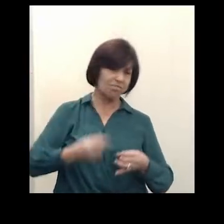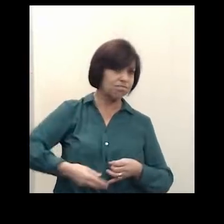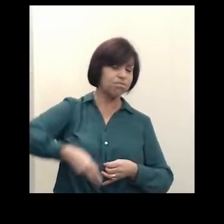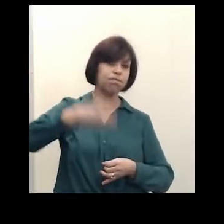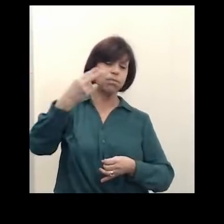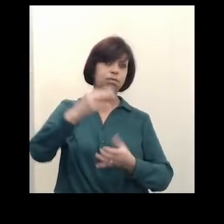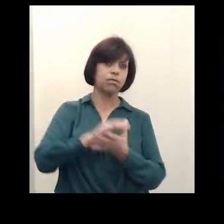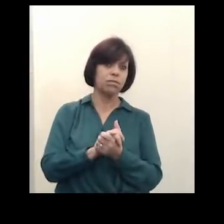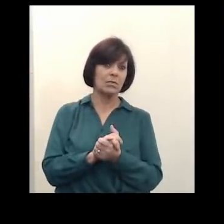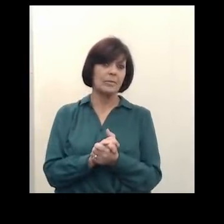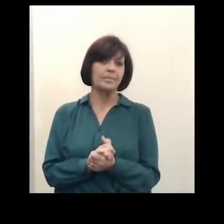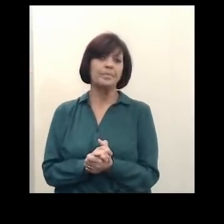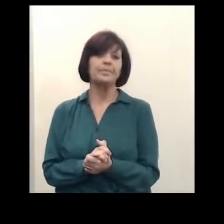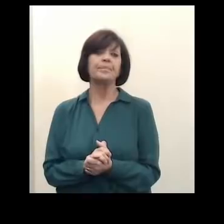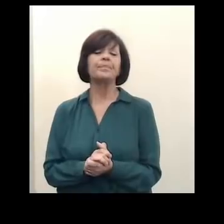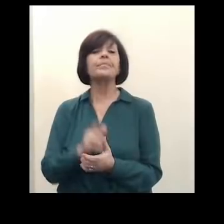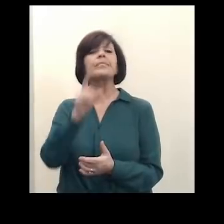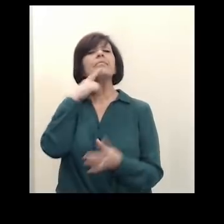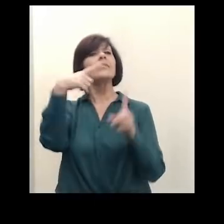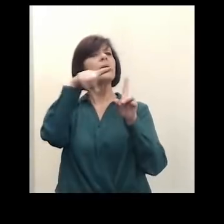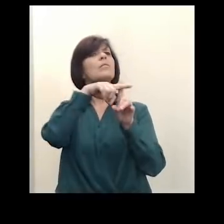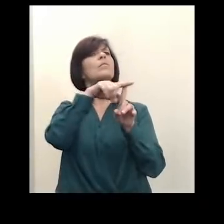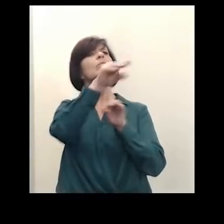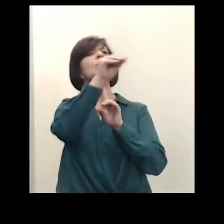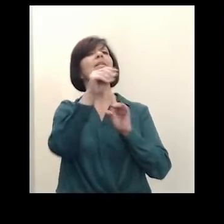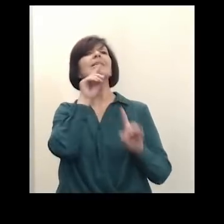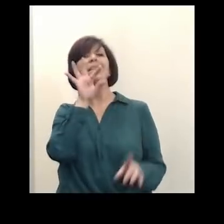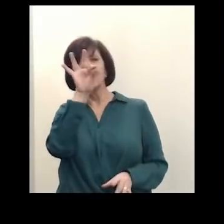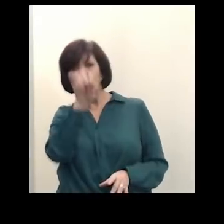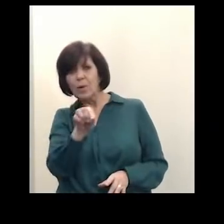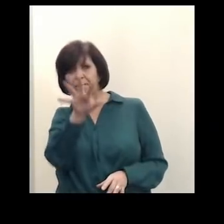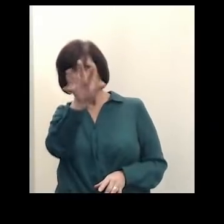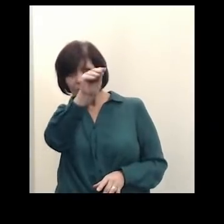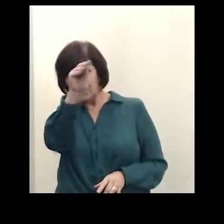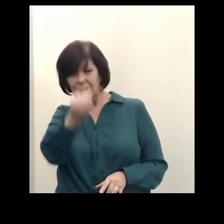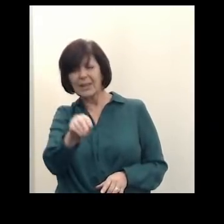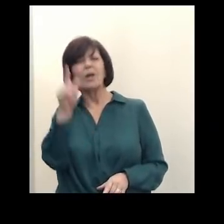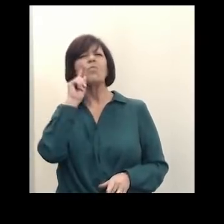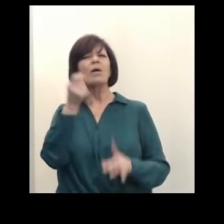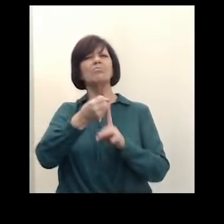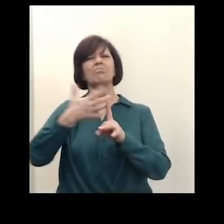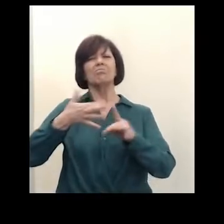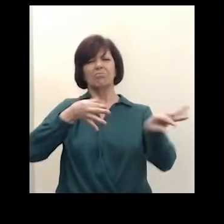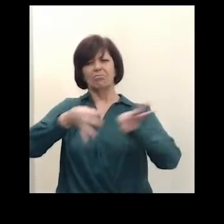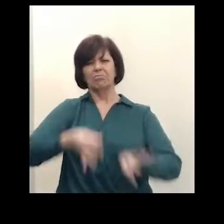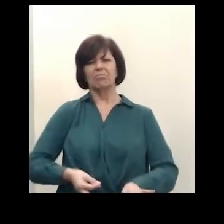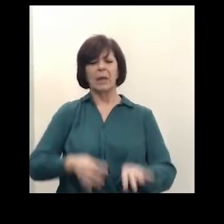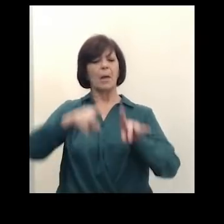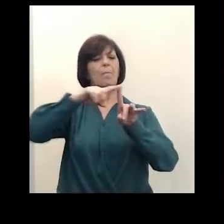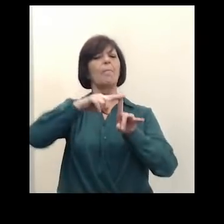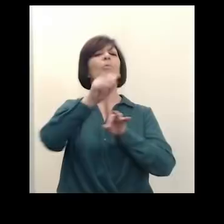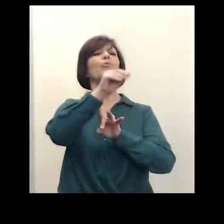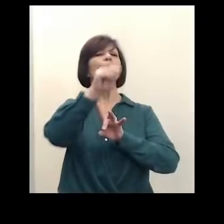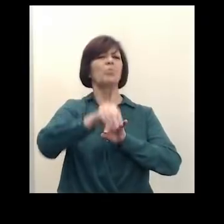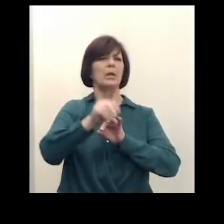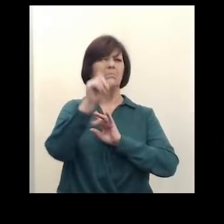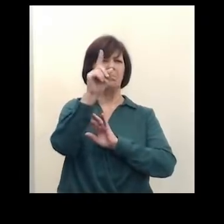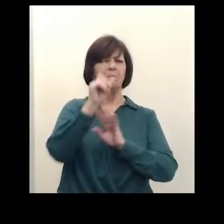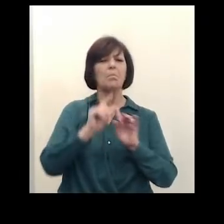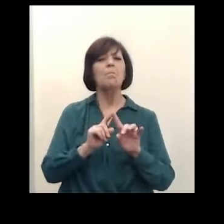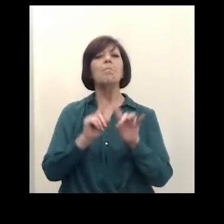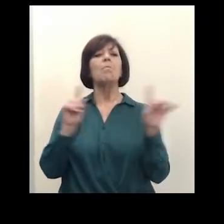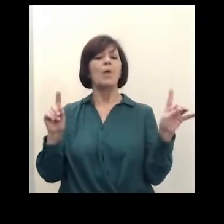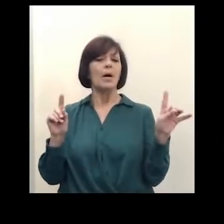or greater. Positivity rate was 9.5. We'll talk a little bit about the positivity rates in a second, but we have